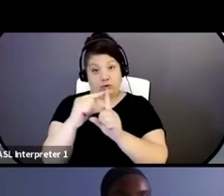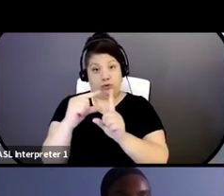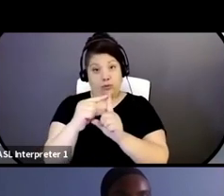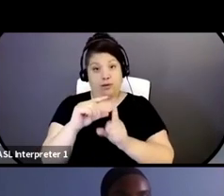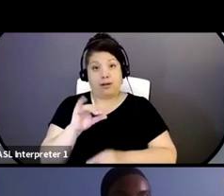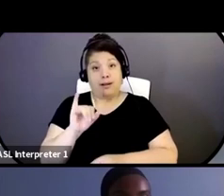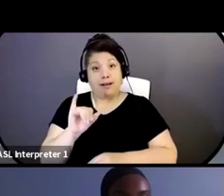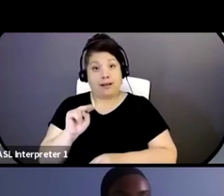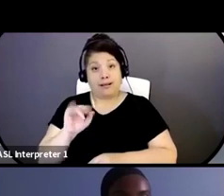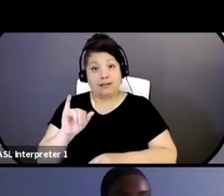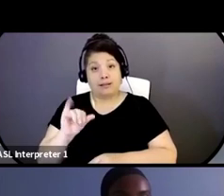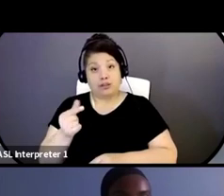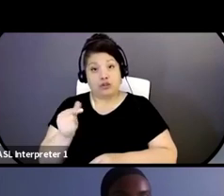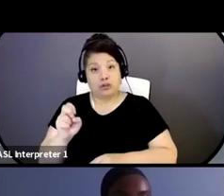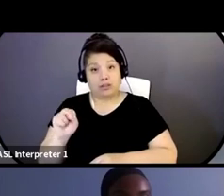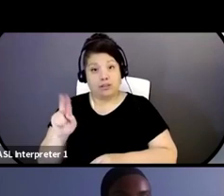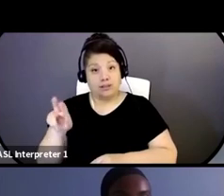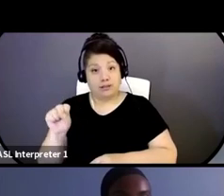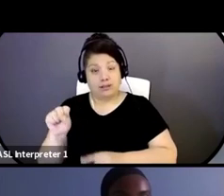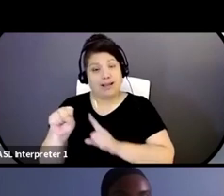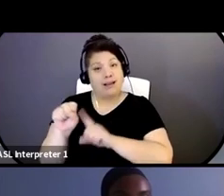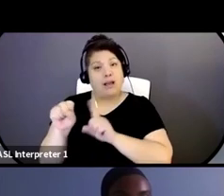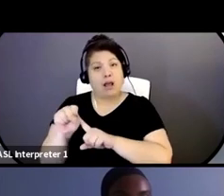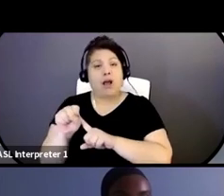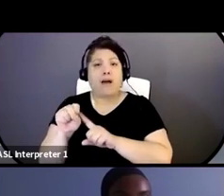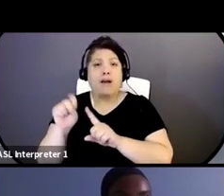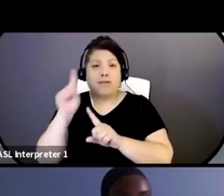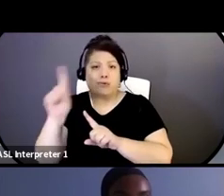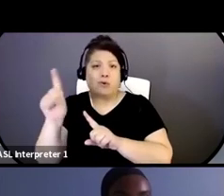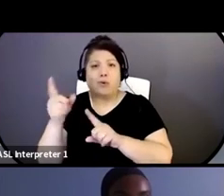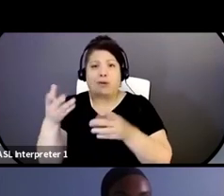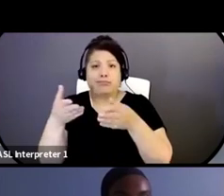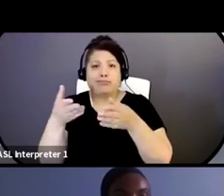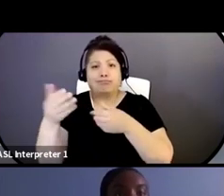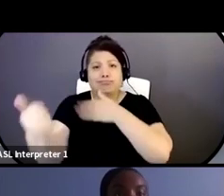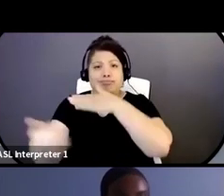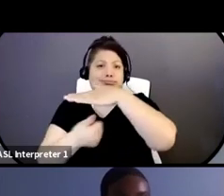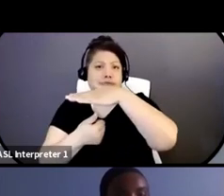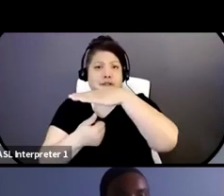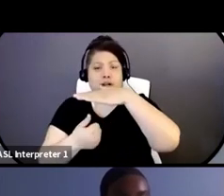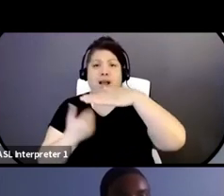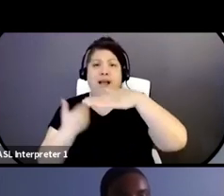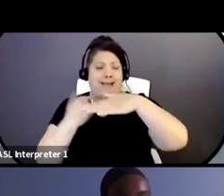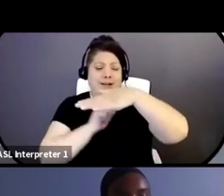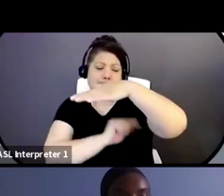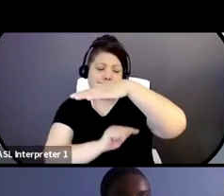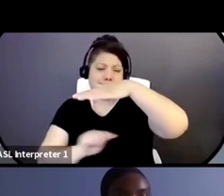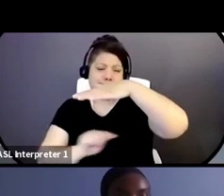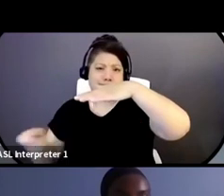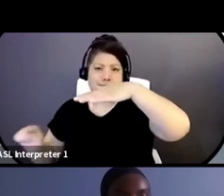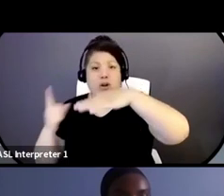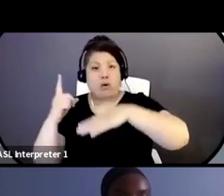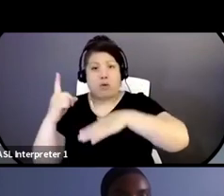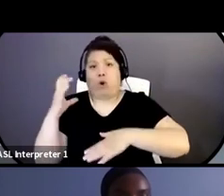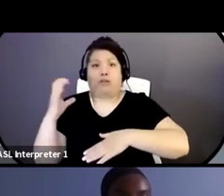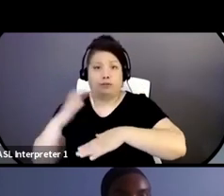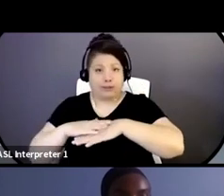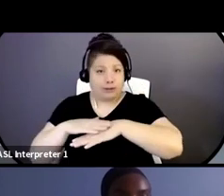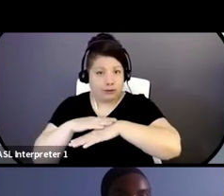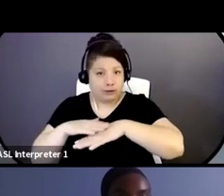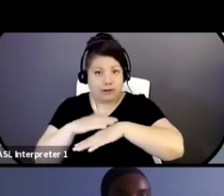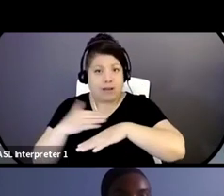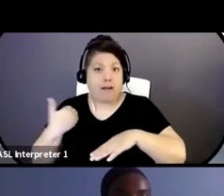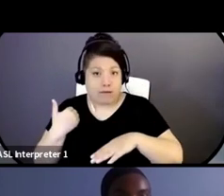the term Indigenous, it's like an umbrella term for over like 100 different nations. But within all those nations,